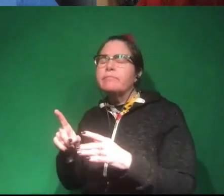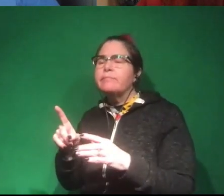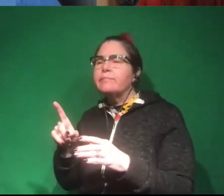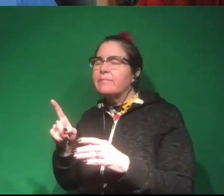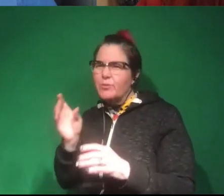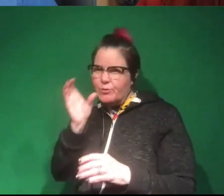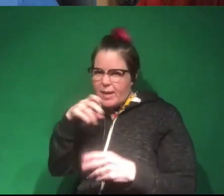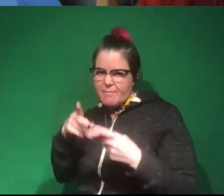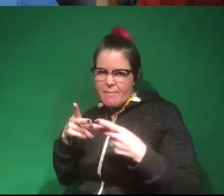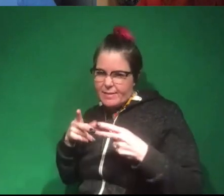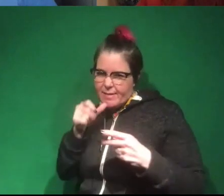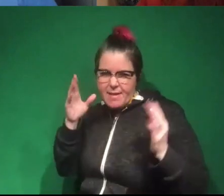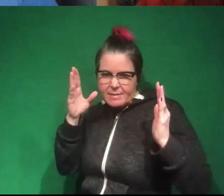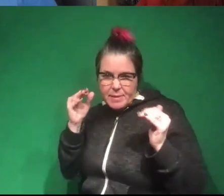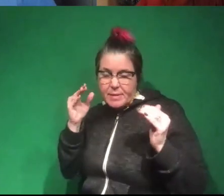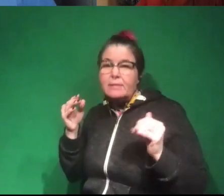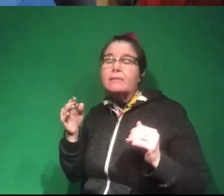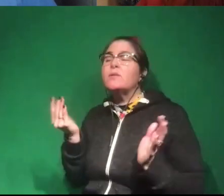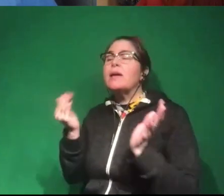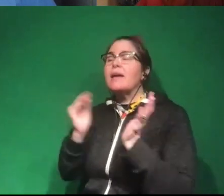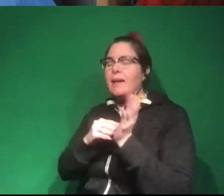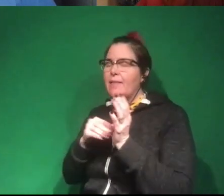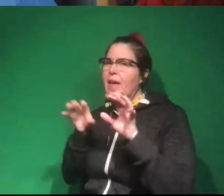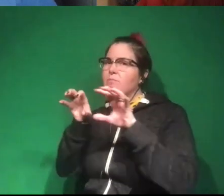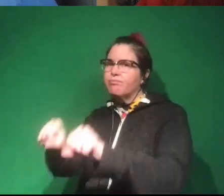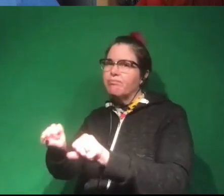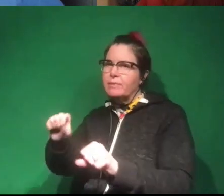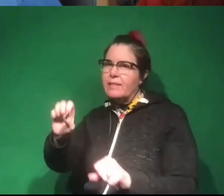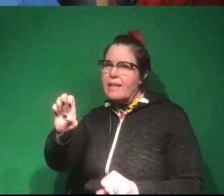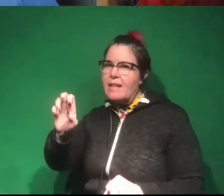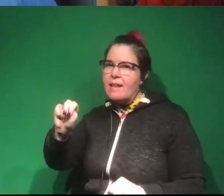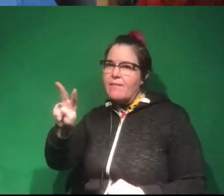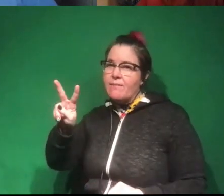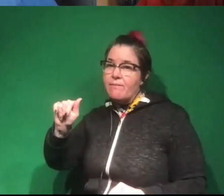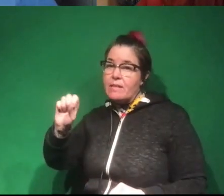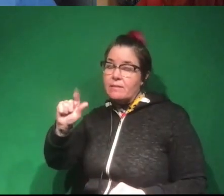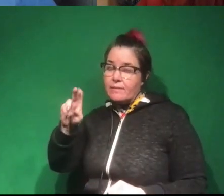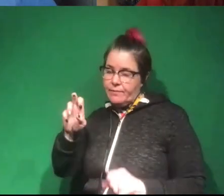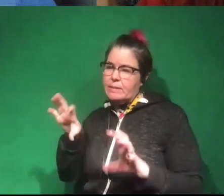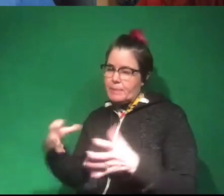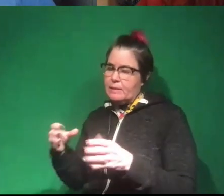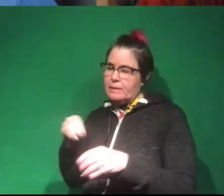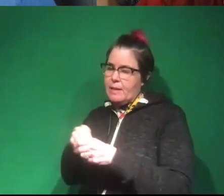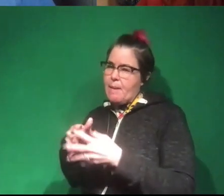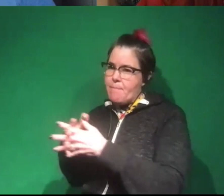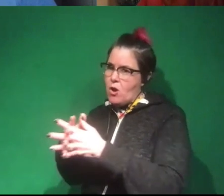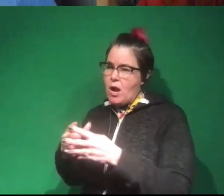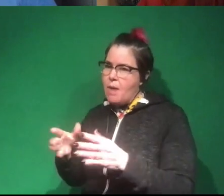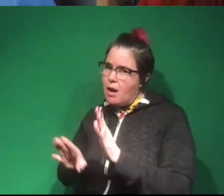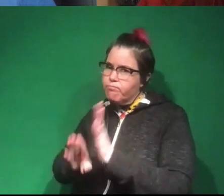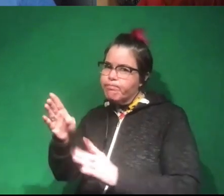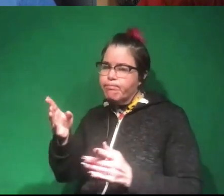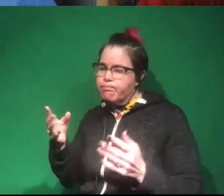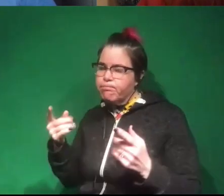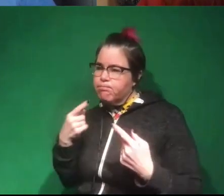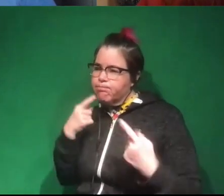expect. They are another invasive species in America, but they're so successful in this area. So one